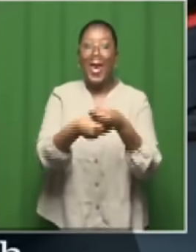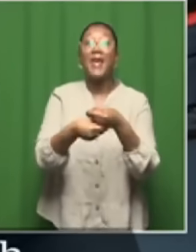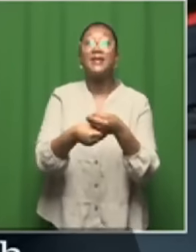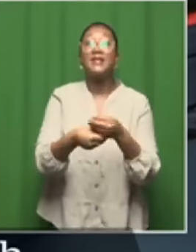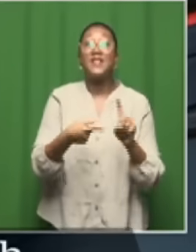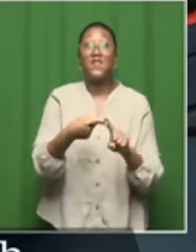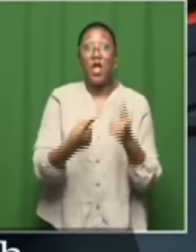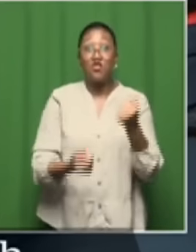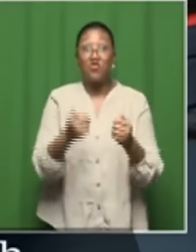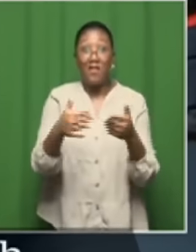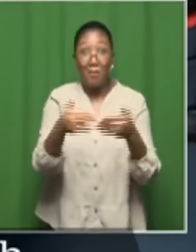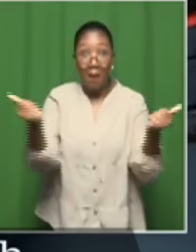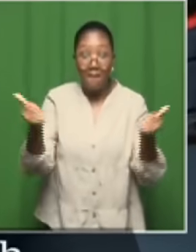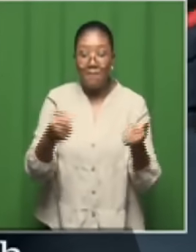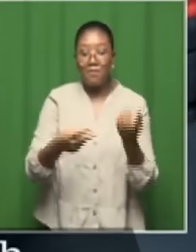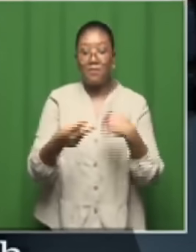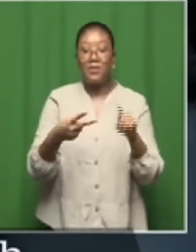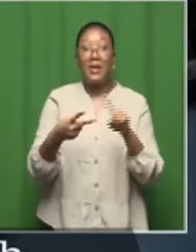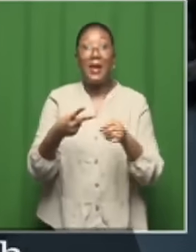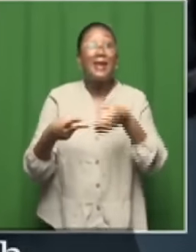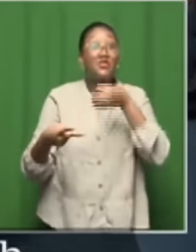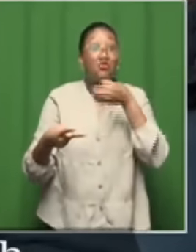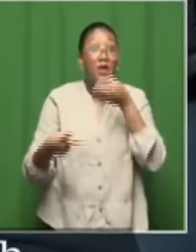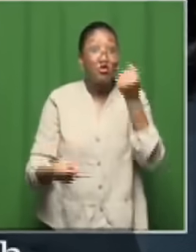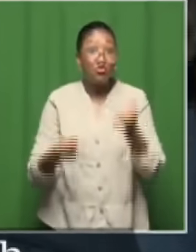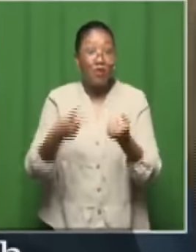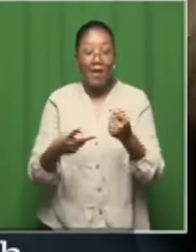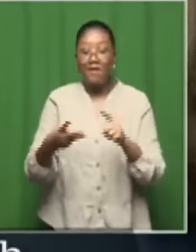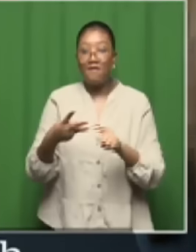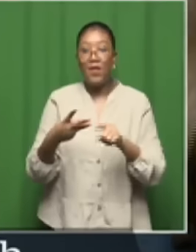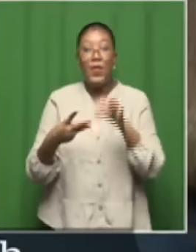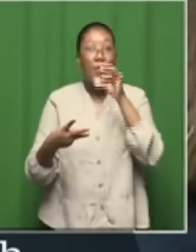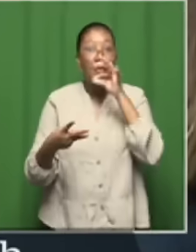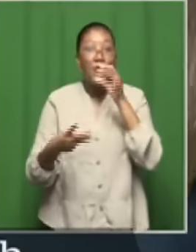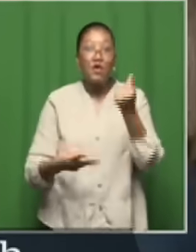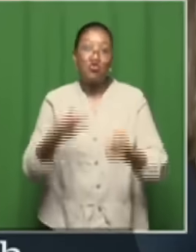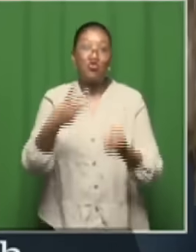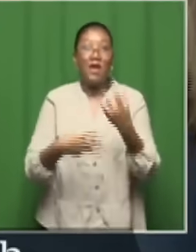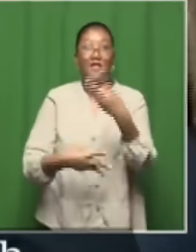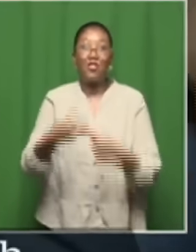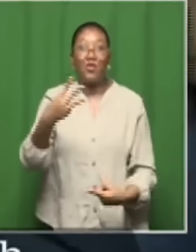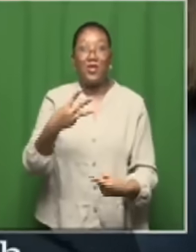indeed he had consumed something. Okay. All right. Well, let's see what else happens as we